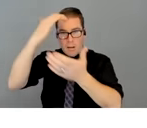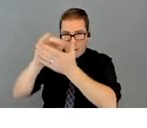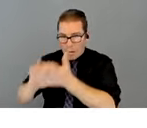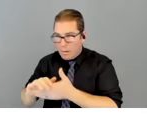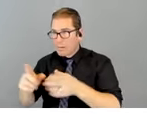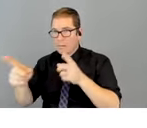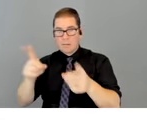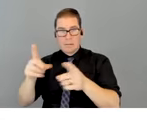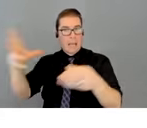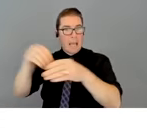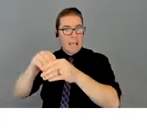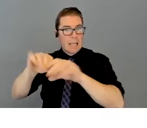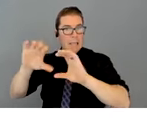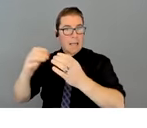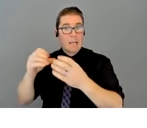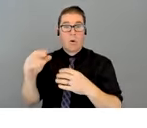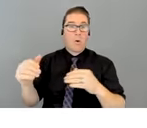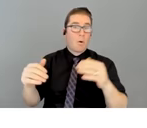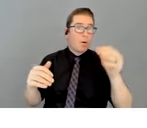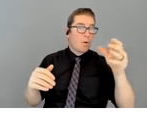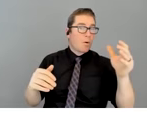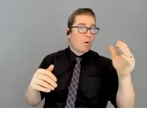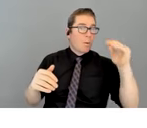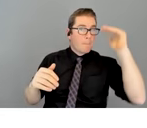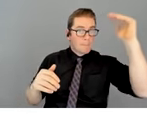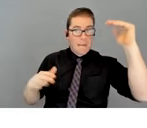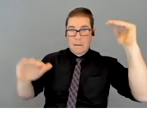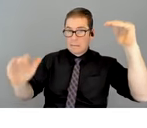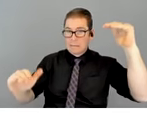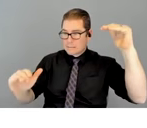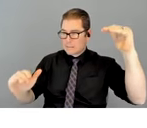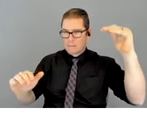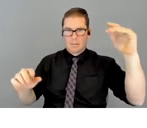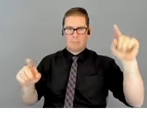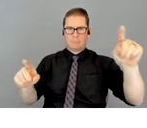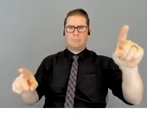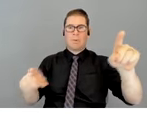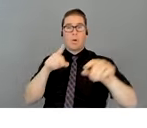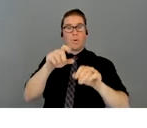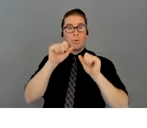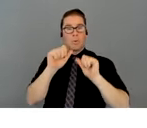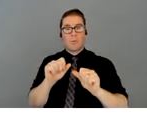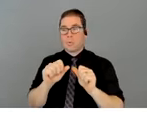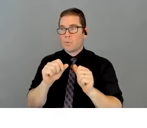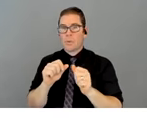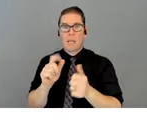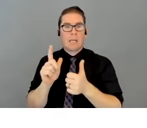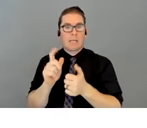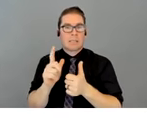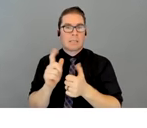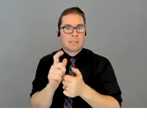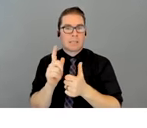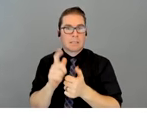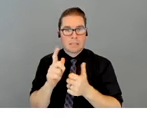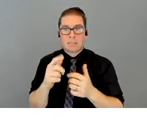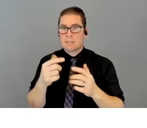And you can immediately, if you start taking screenshots and creating a grid of when